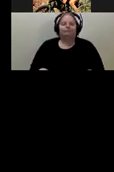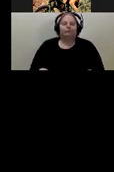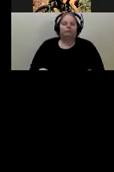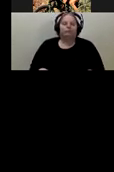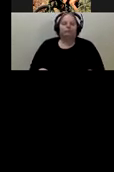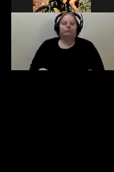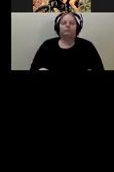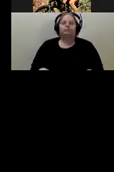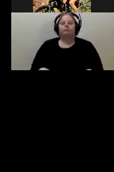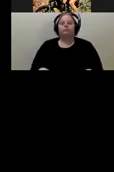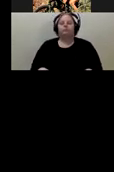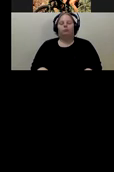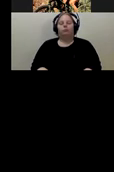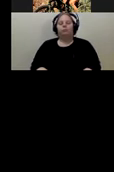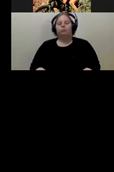now